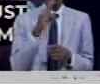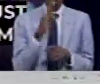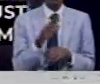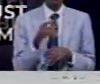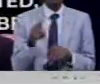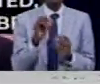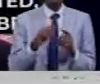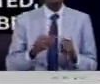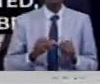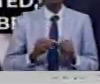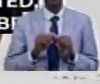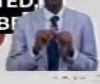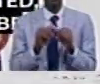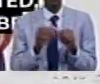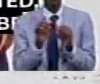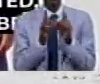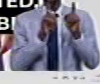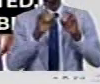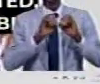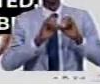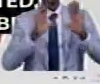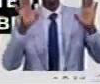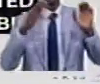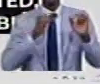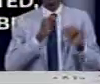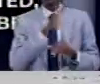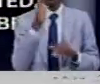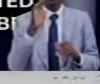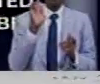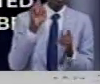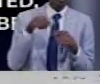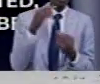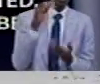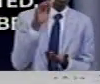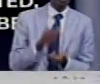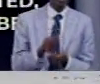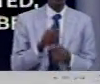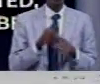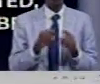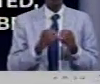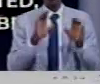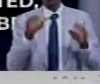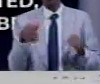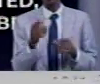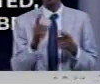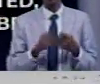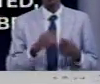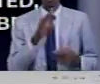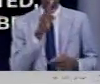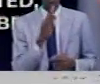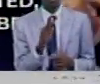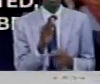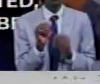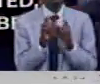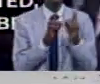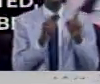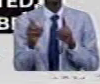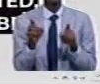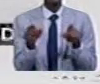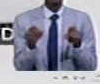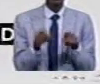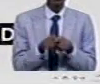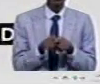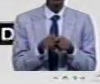be a must. A star's light can be penetrated, and its effect to others can't be confiscated. Just